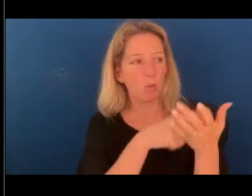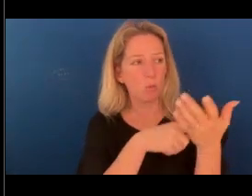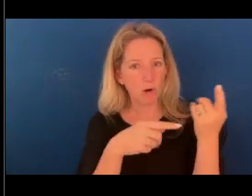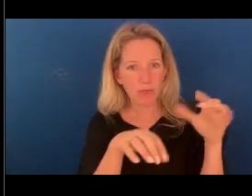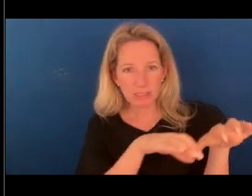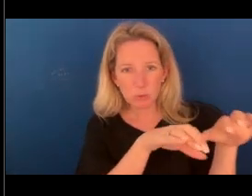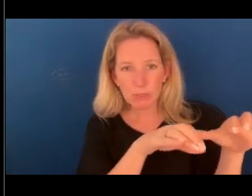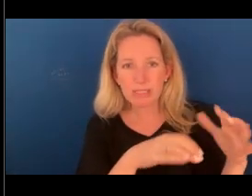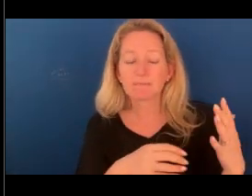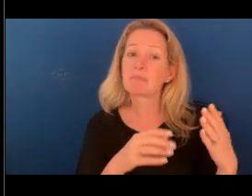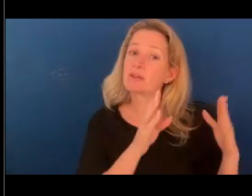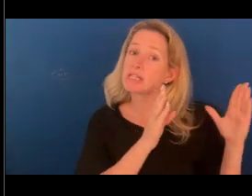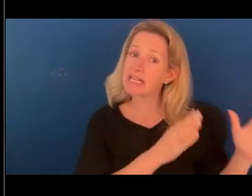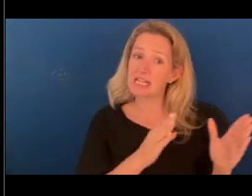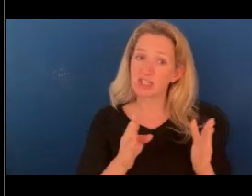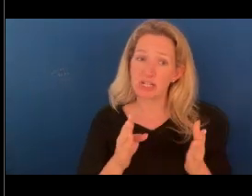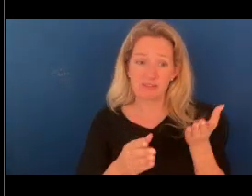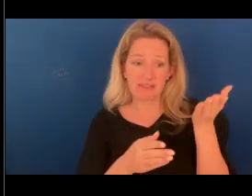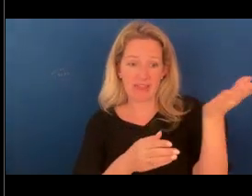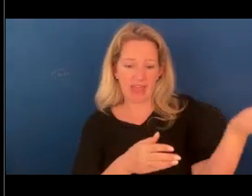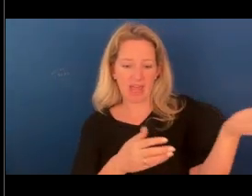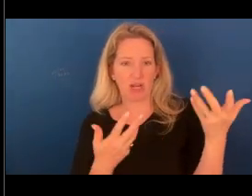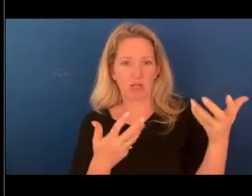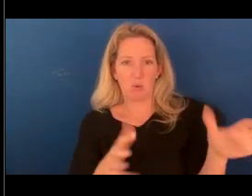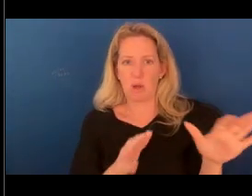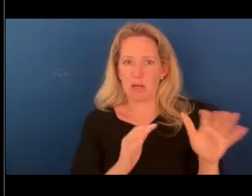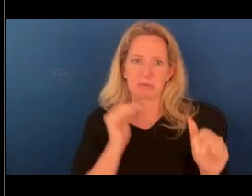initiatives out there. I don't want to be too cynical about this. There